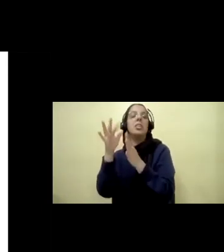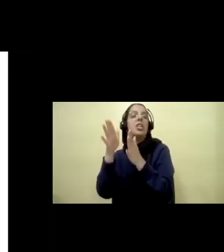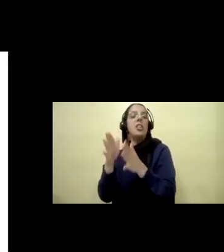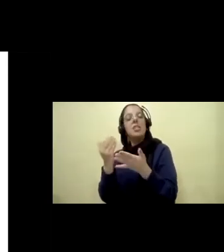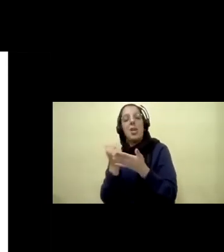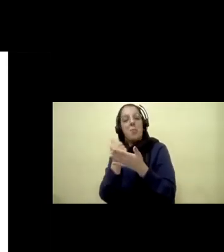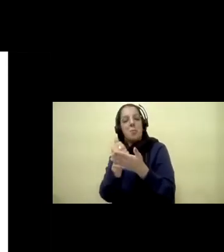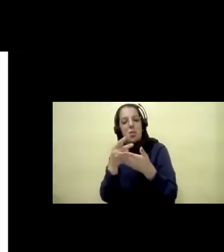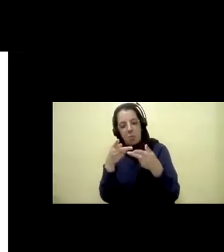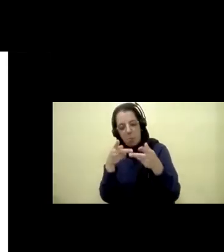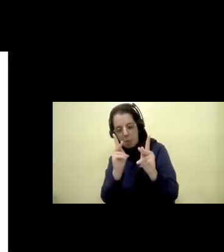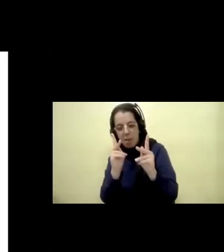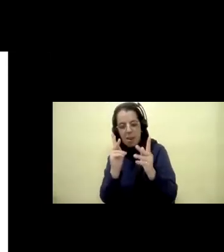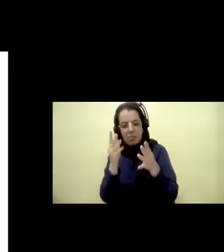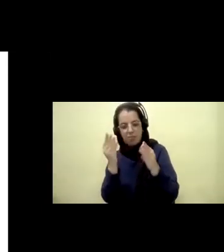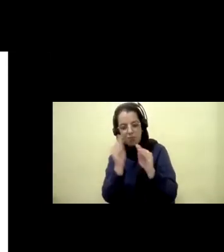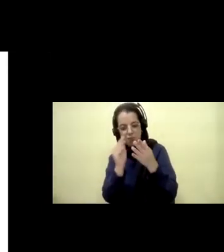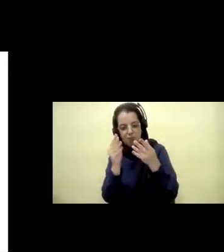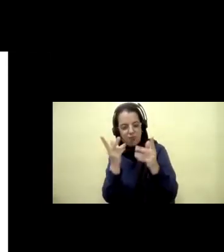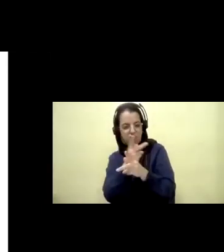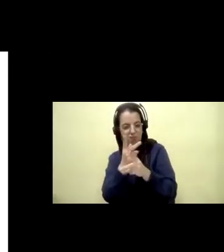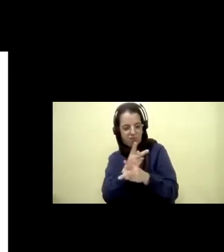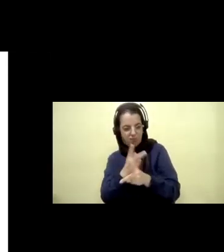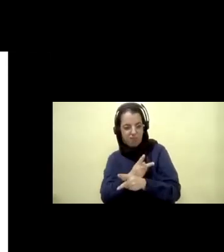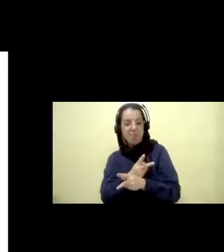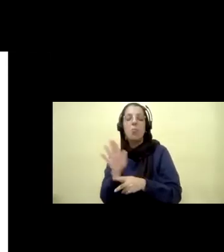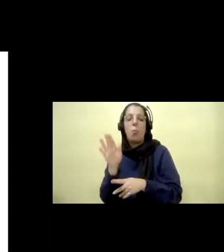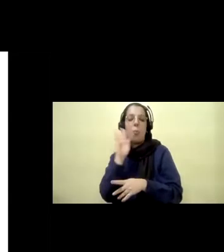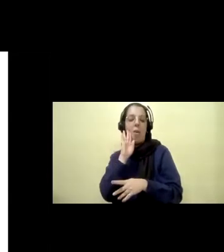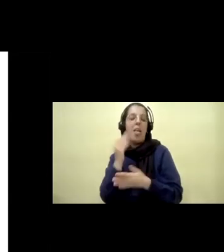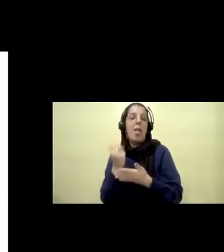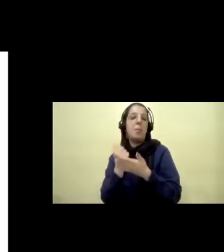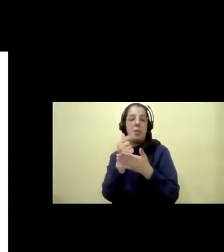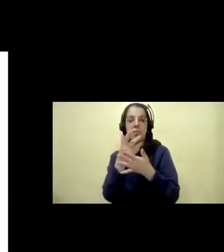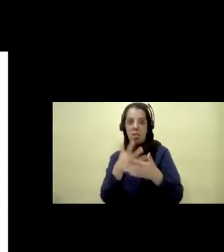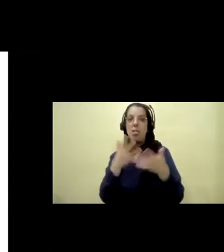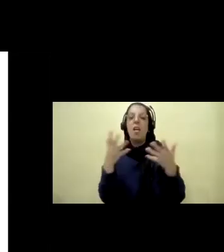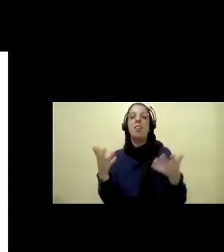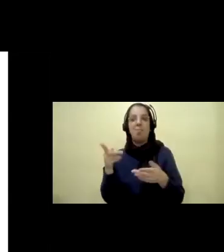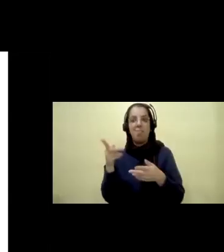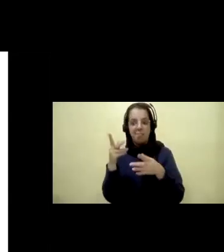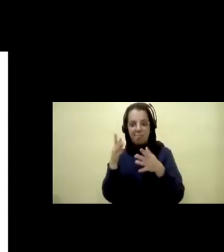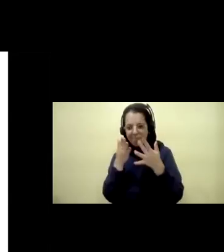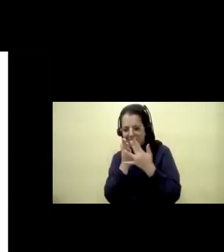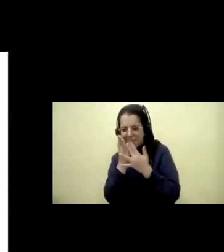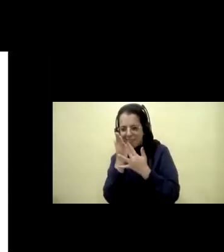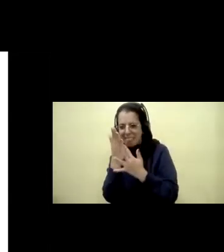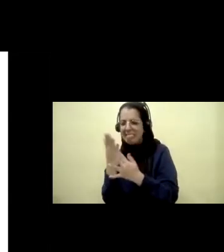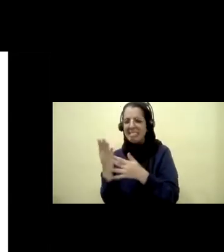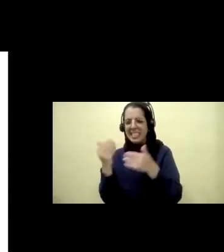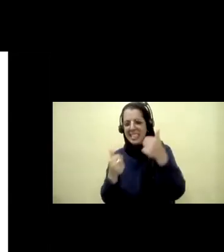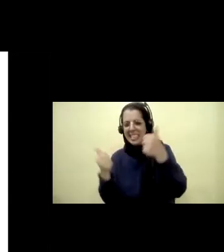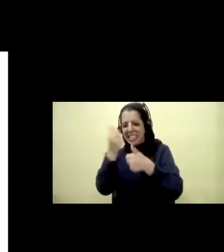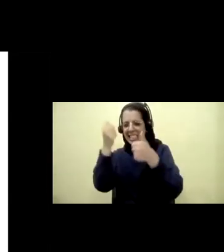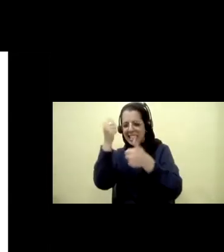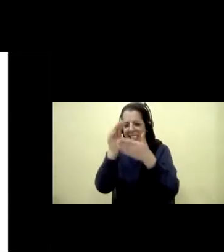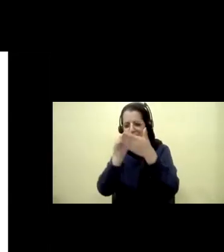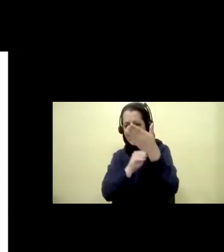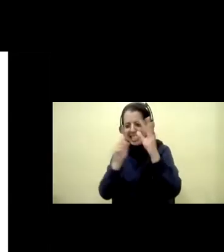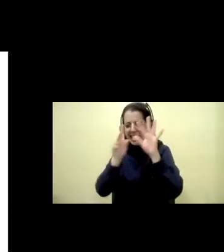that division of the city, and that will help you because it can be quite bureaucratic and quite